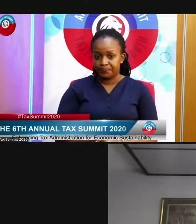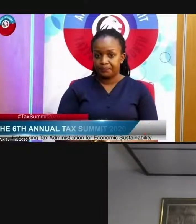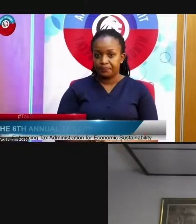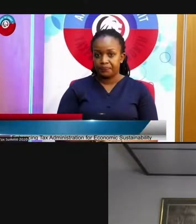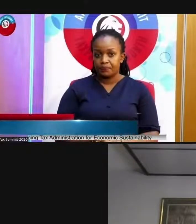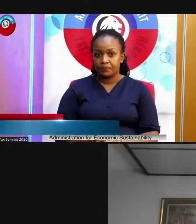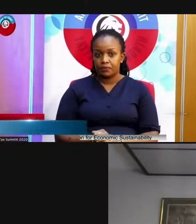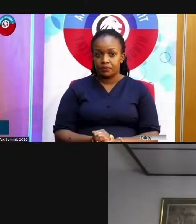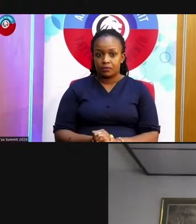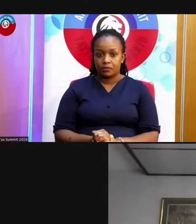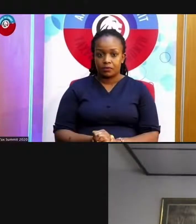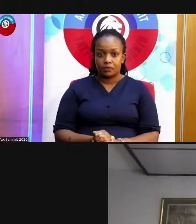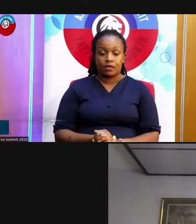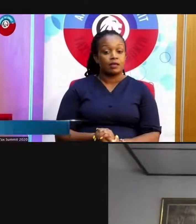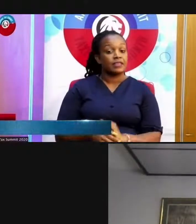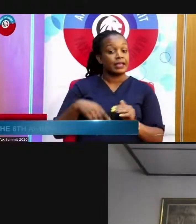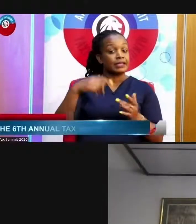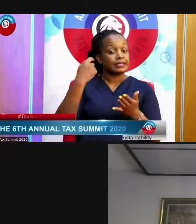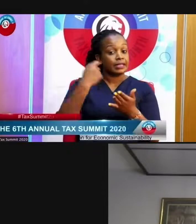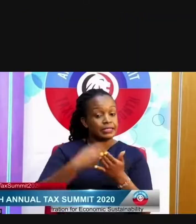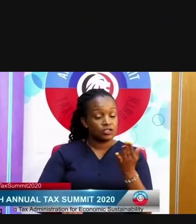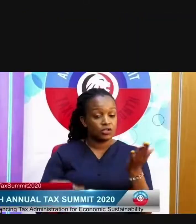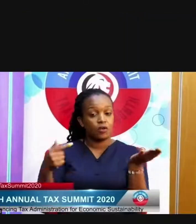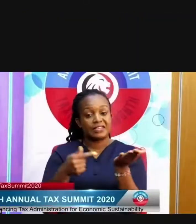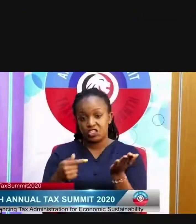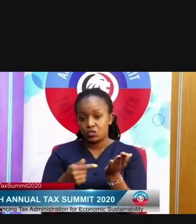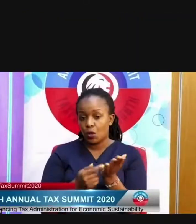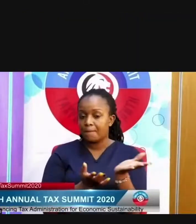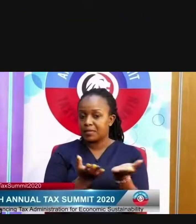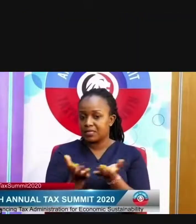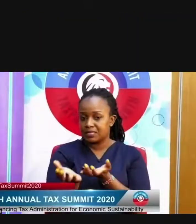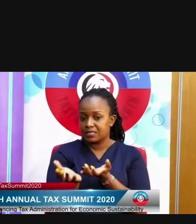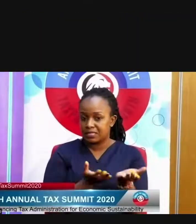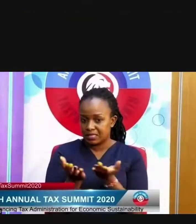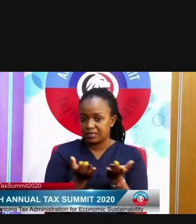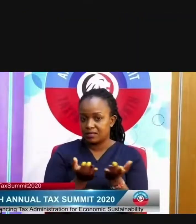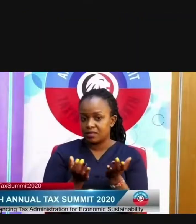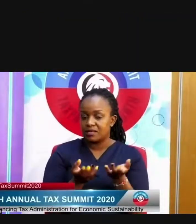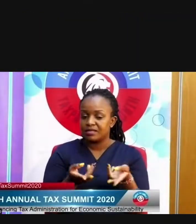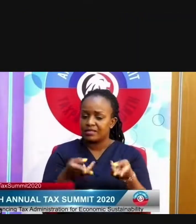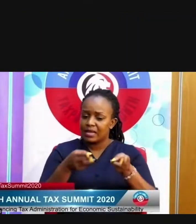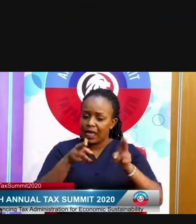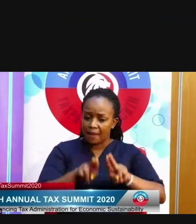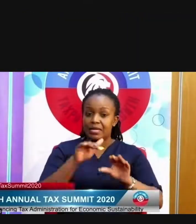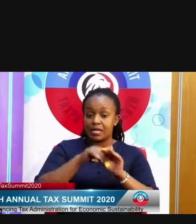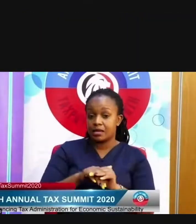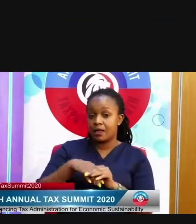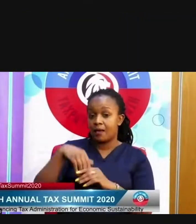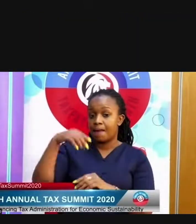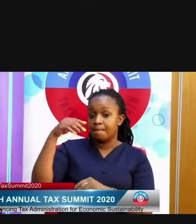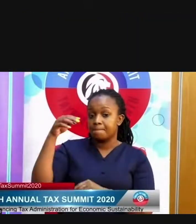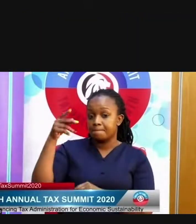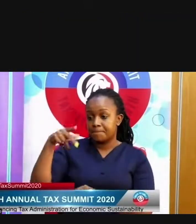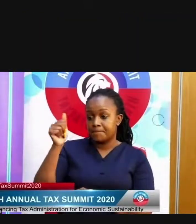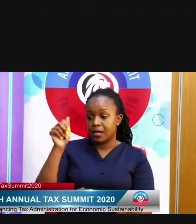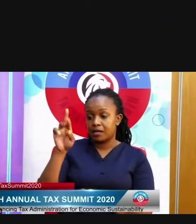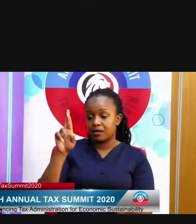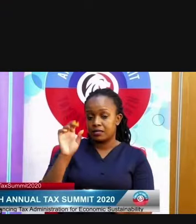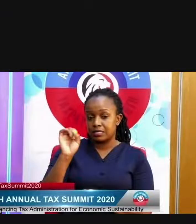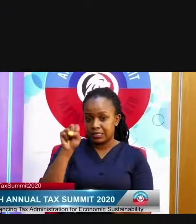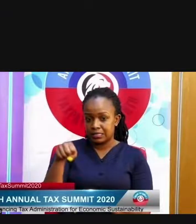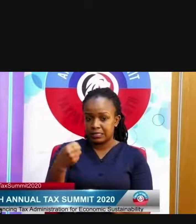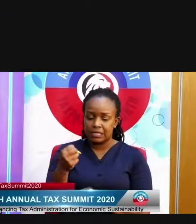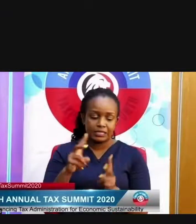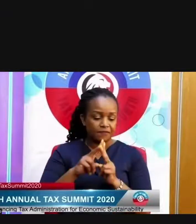of digital businesses, the current discussions taking place in Paris, is going to be incredibly important. Now, I